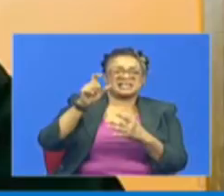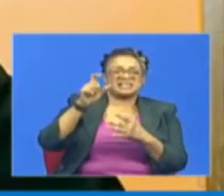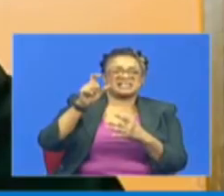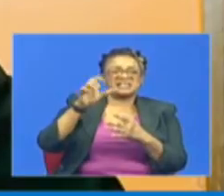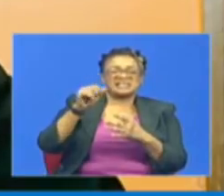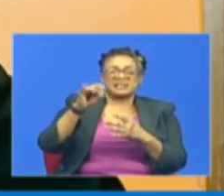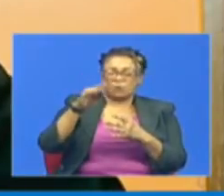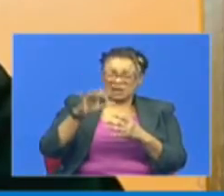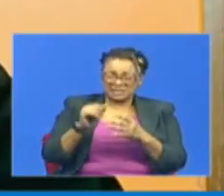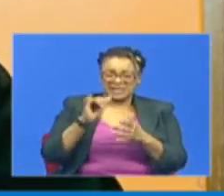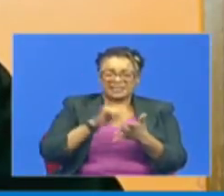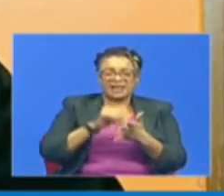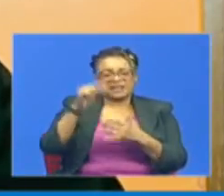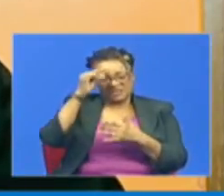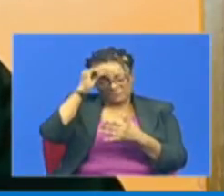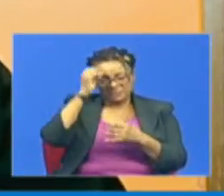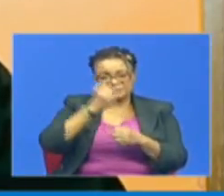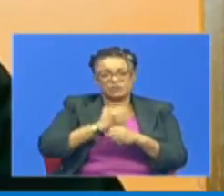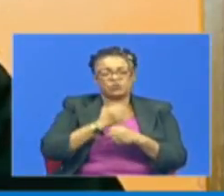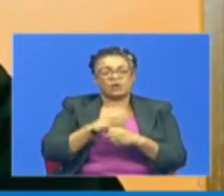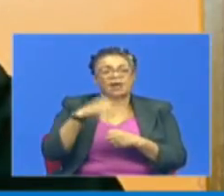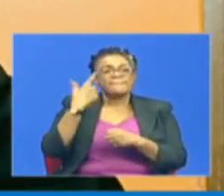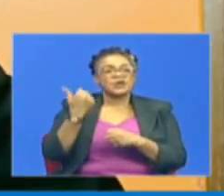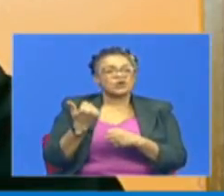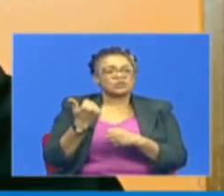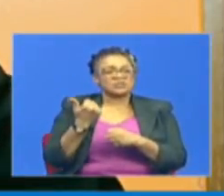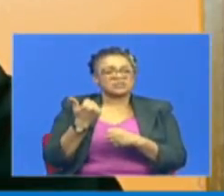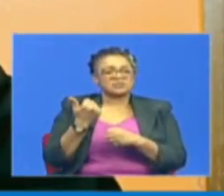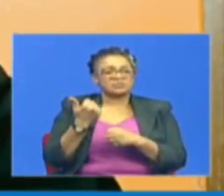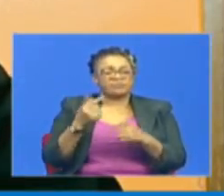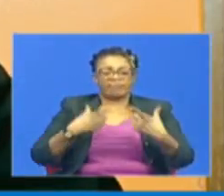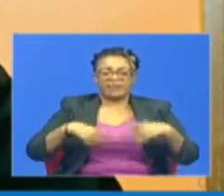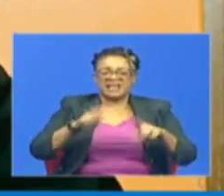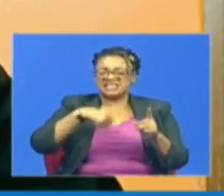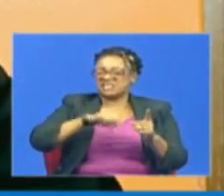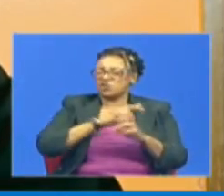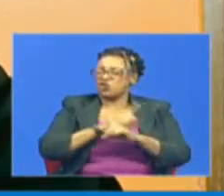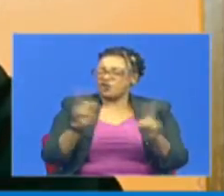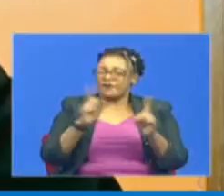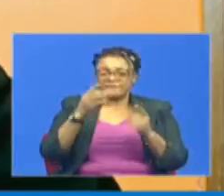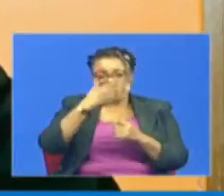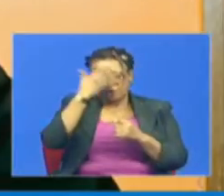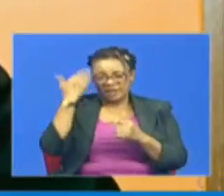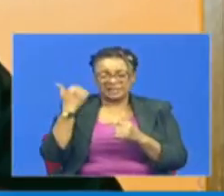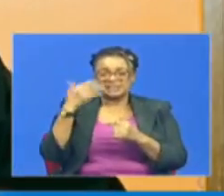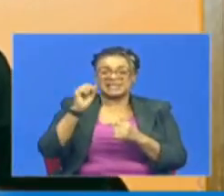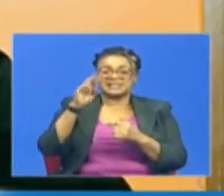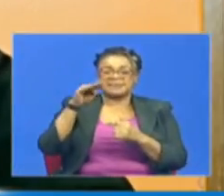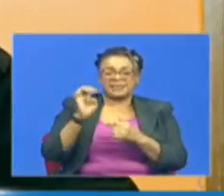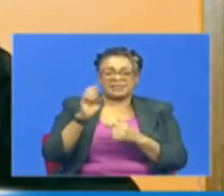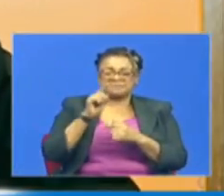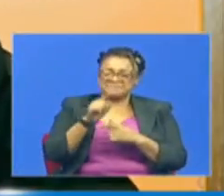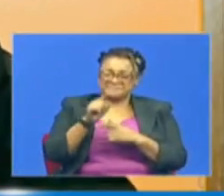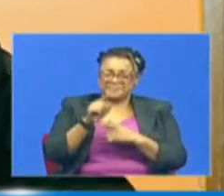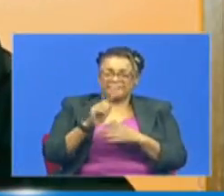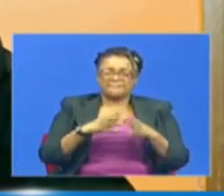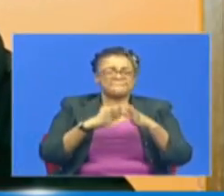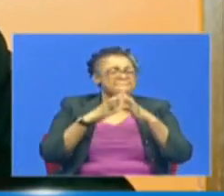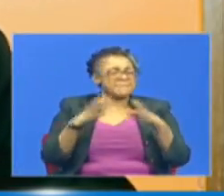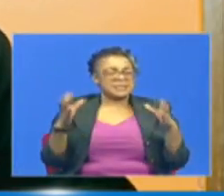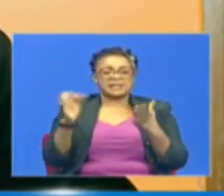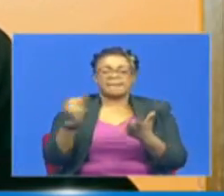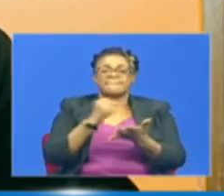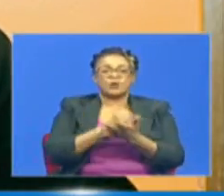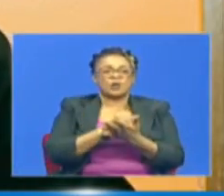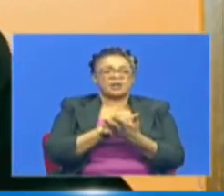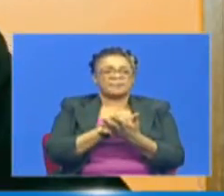the government has been doing, because let us not forget that those SMEs, being the major employers